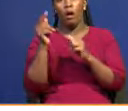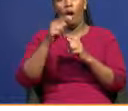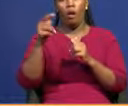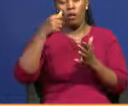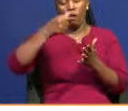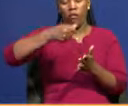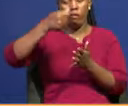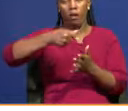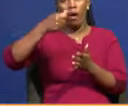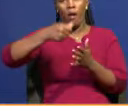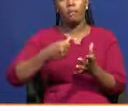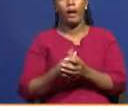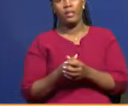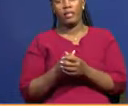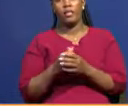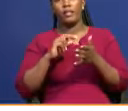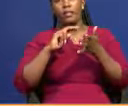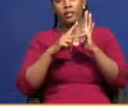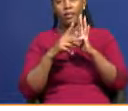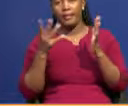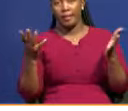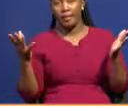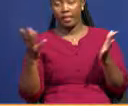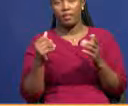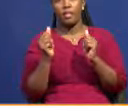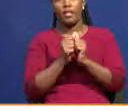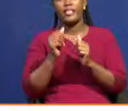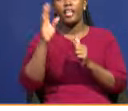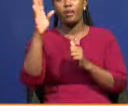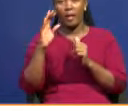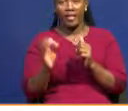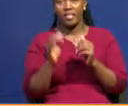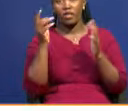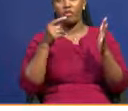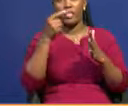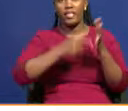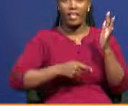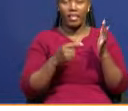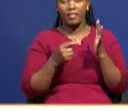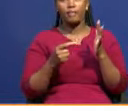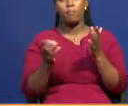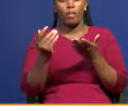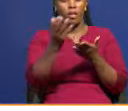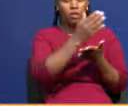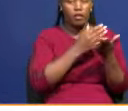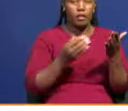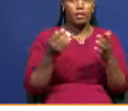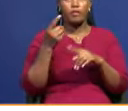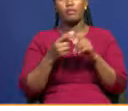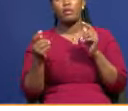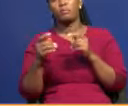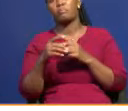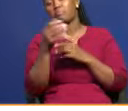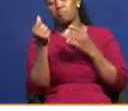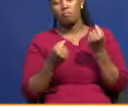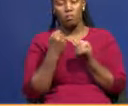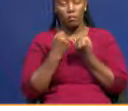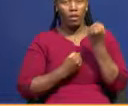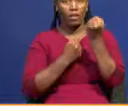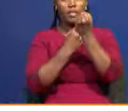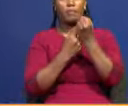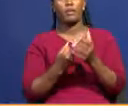Mm-hmm. And you're looking at, 10% of our revenue still coming from appropriation in aid. If we